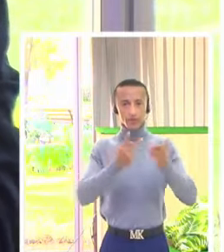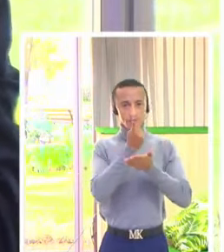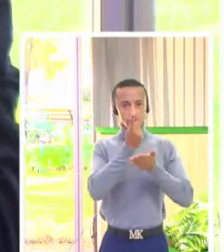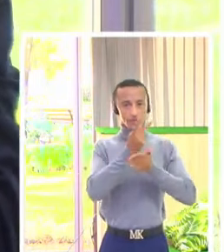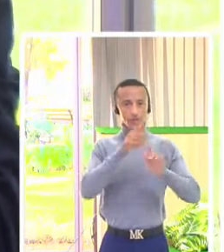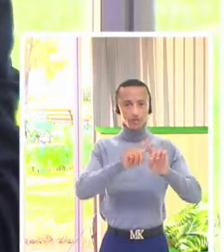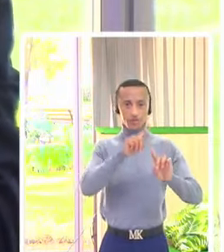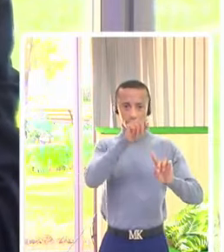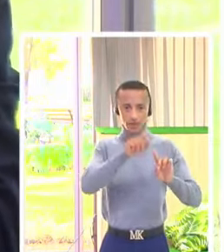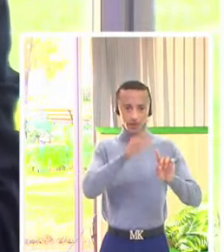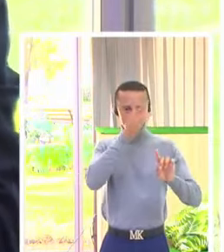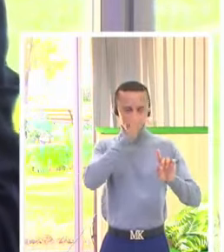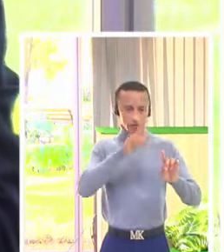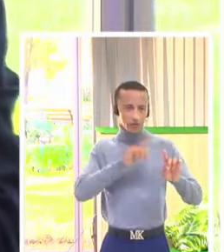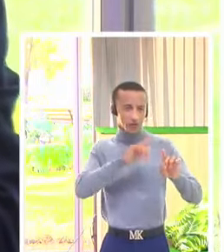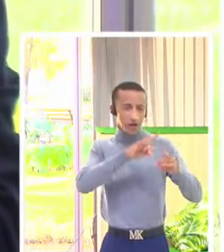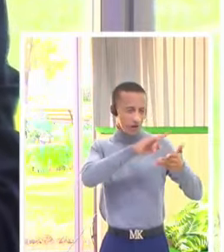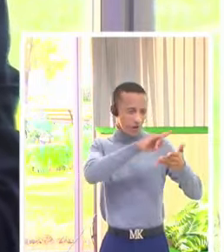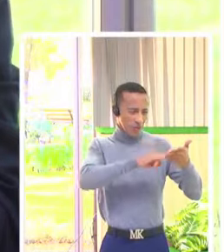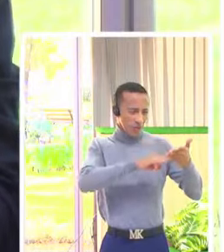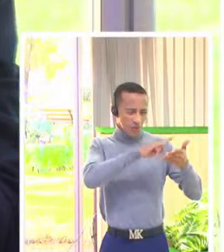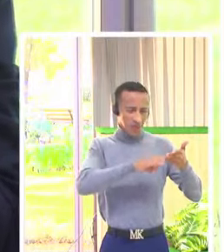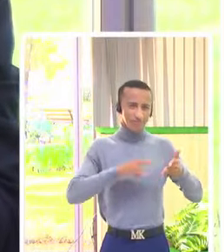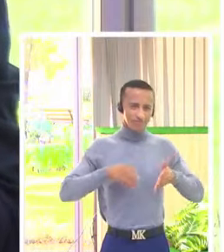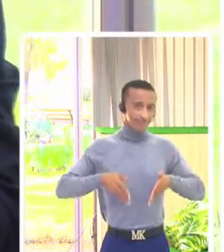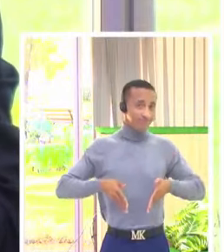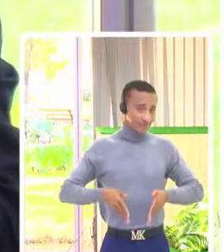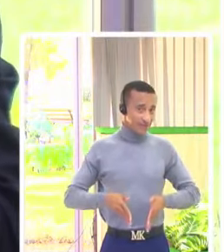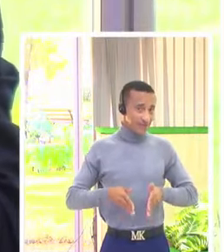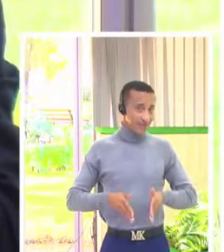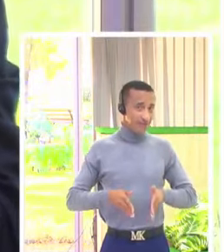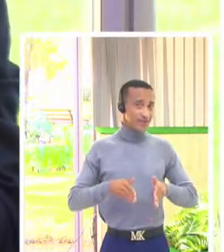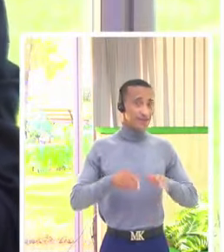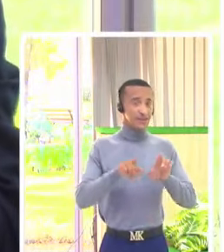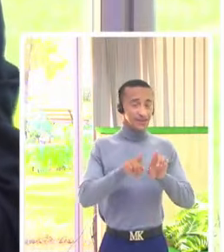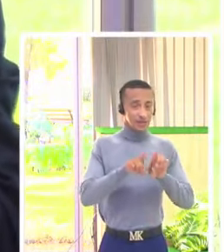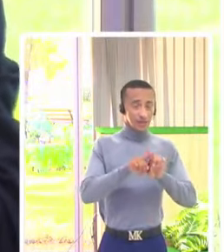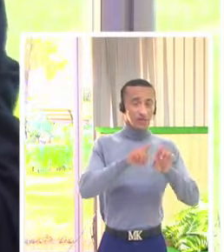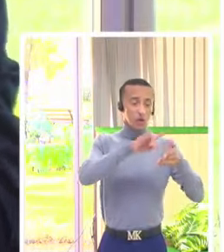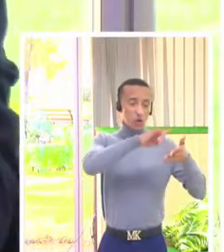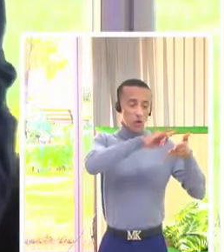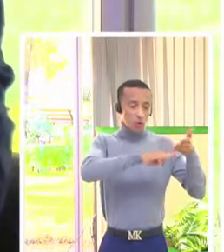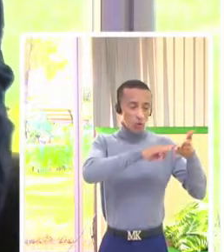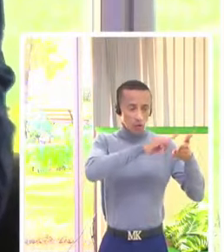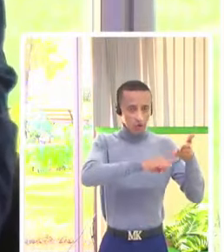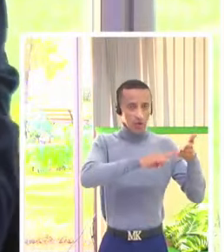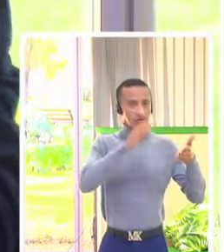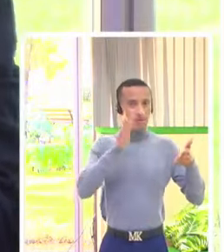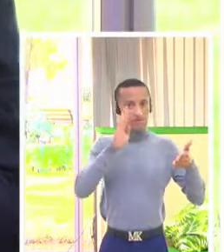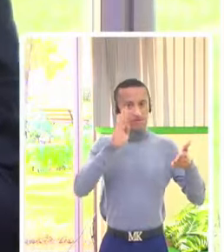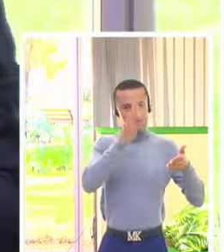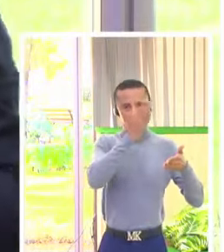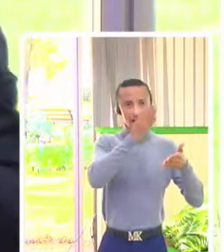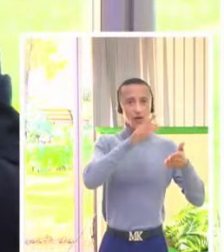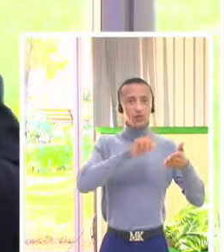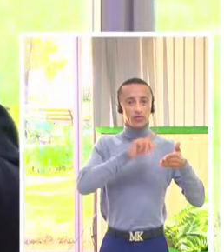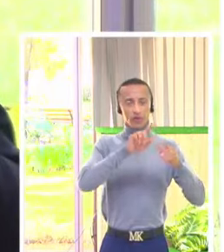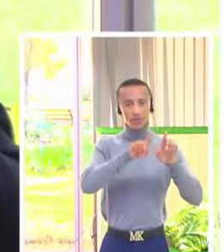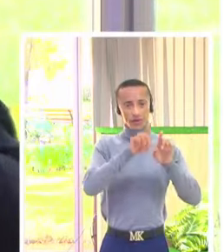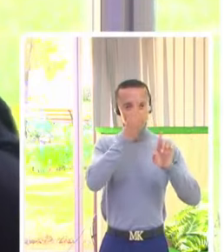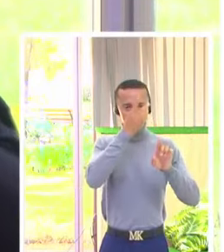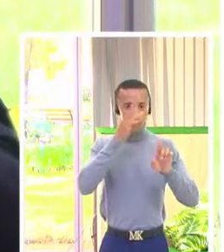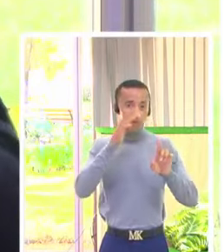records. There were even land records which were in names of people who are dead. So some governments,